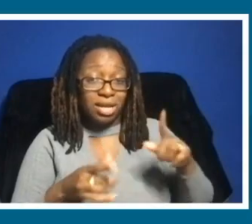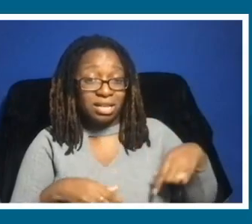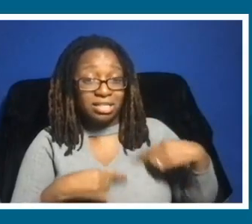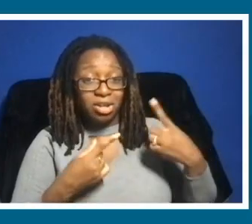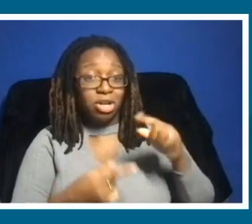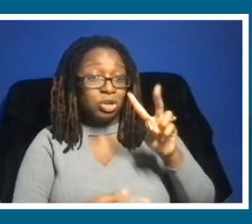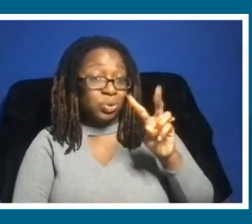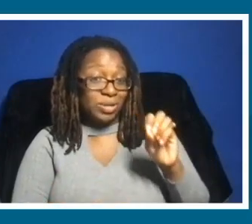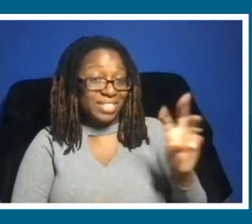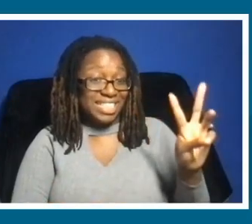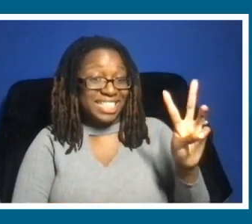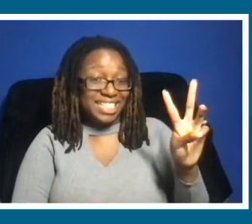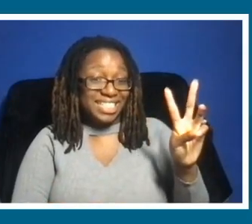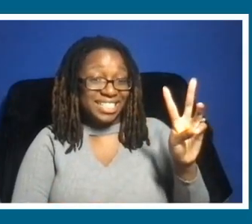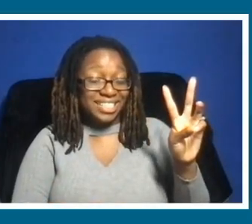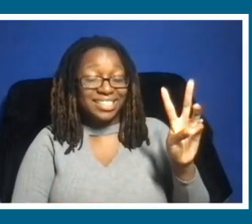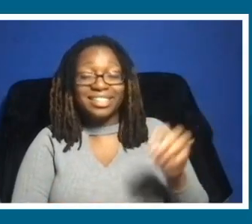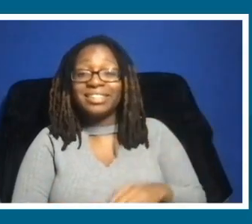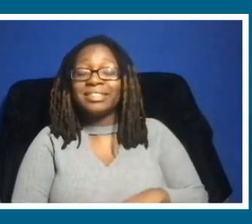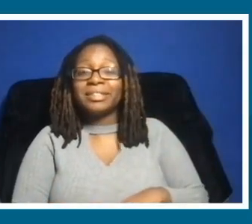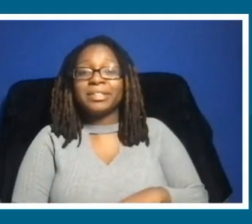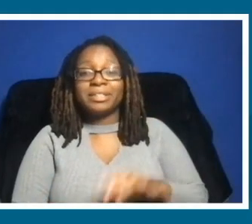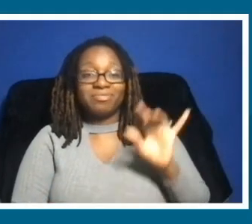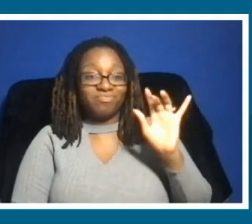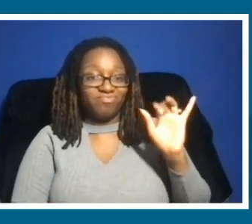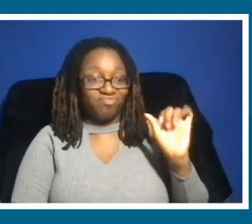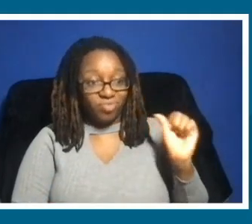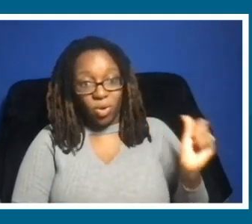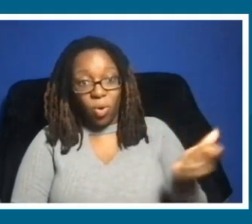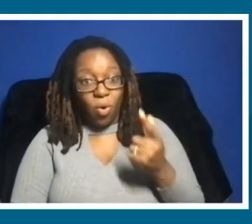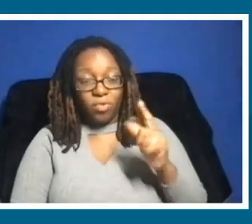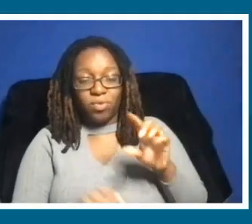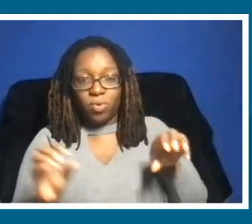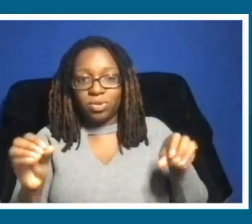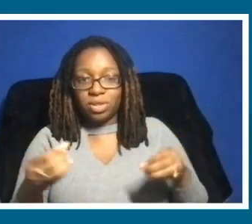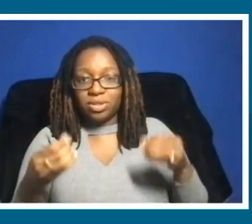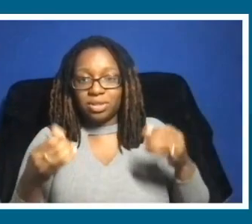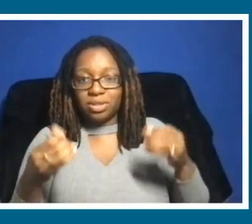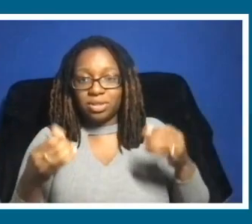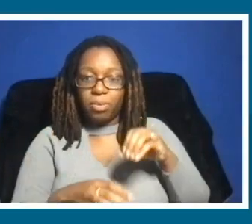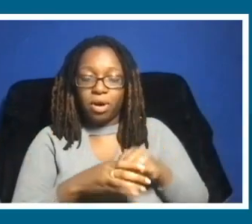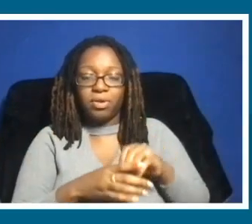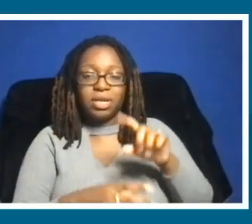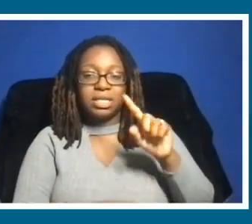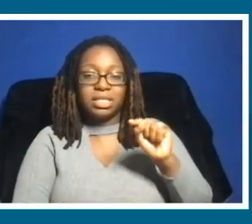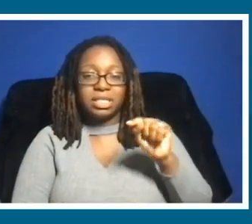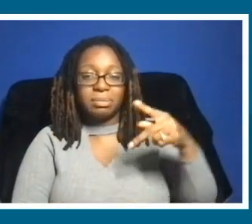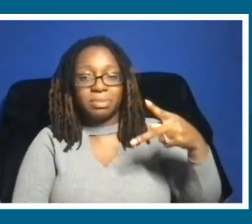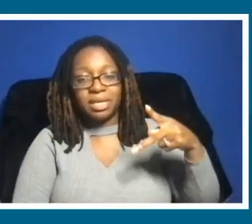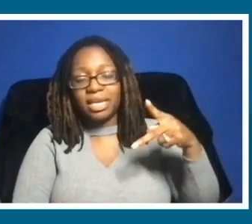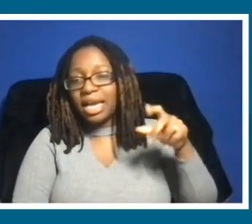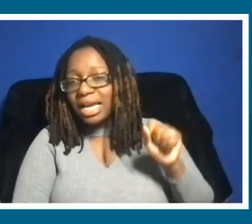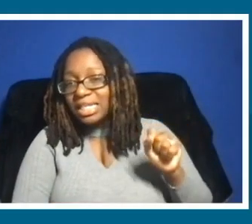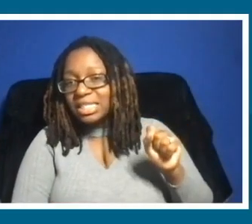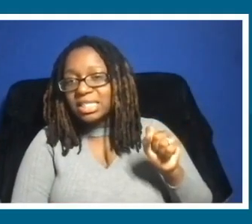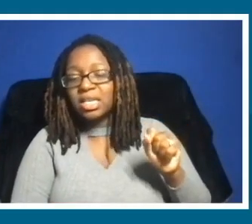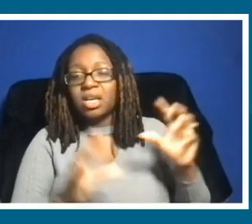2006. And all of those organizations are part of the TPS consortium. And what they have in common